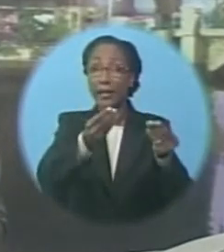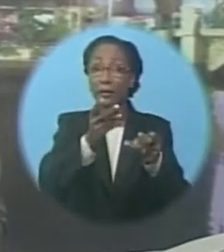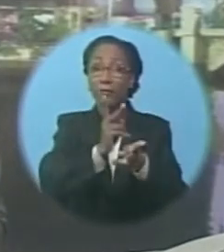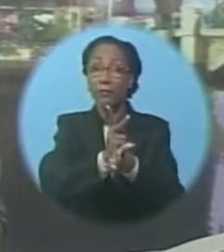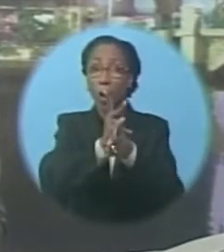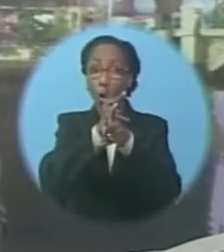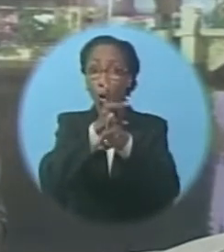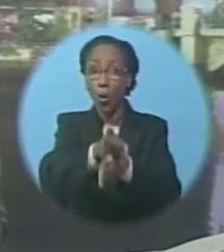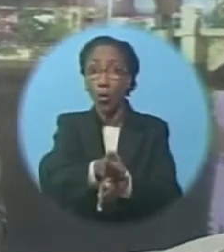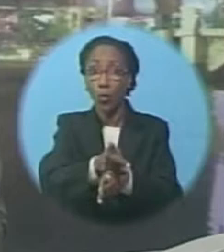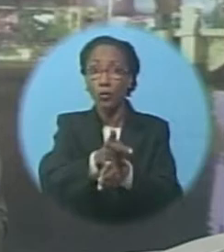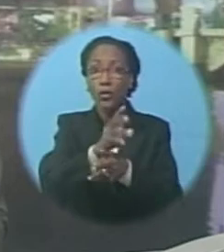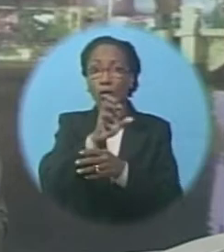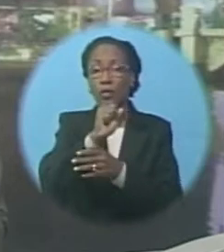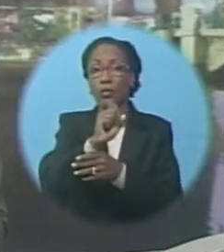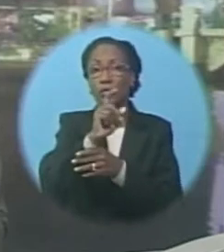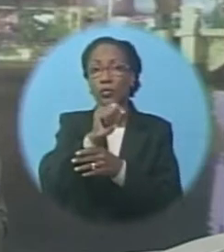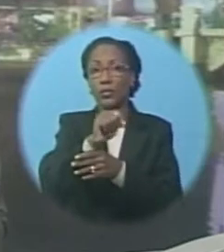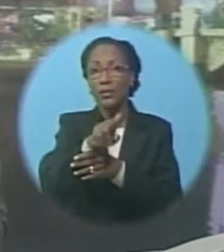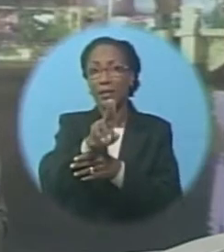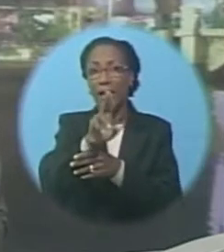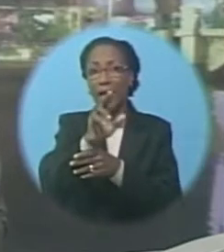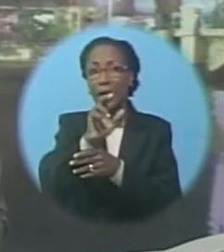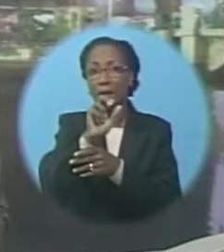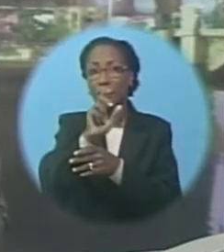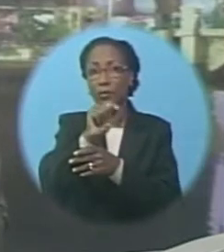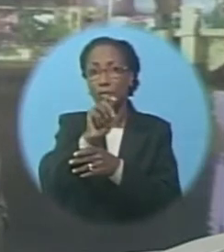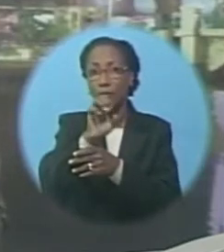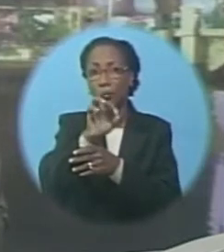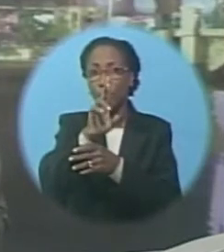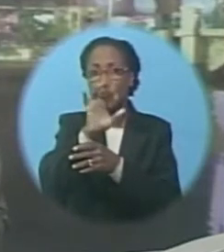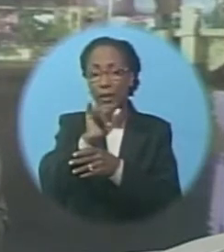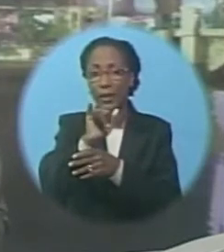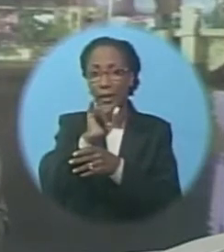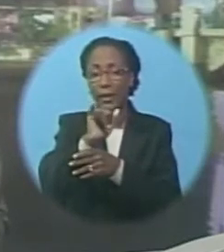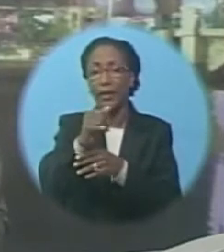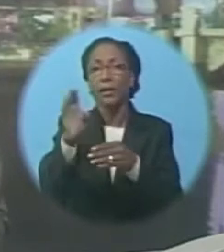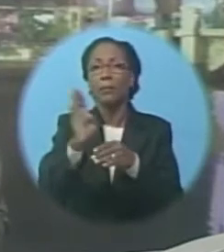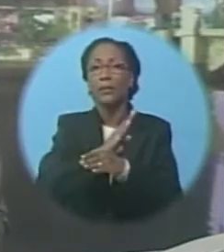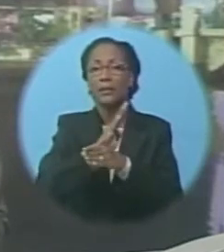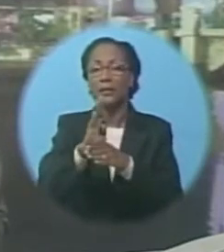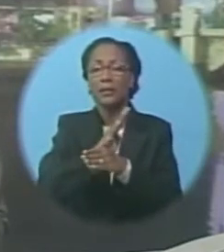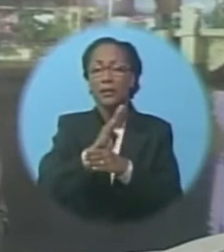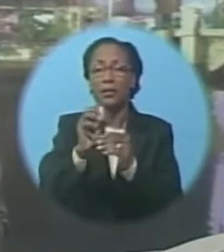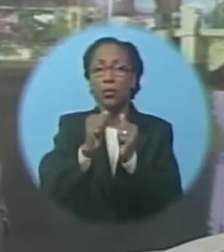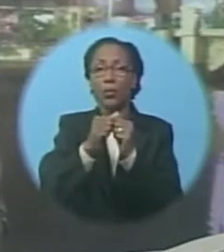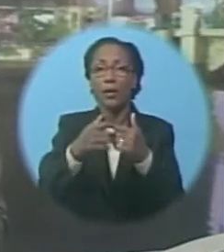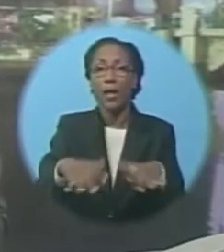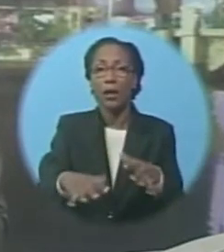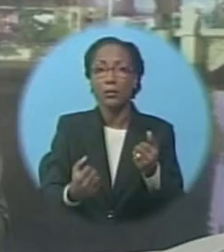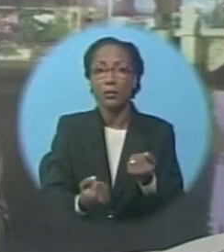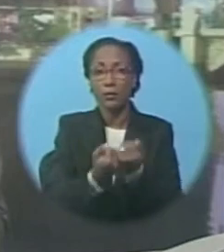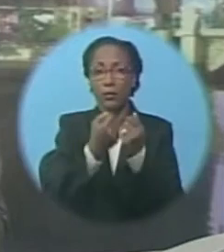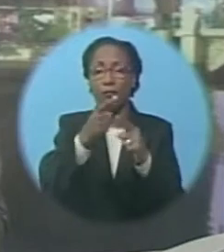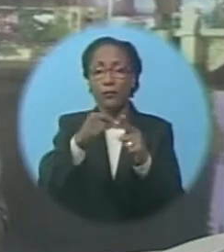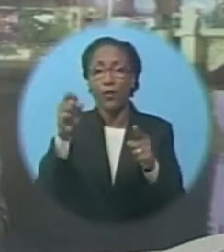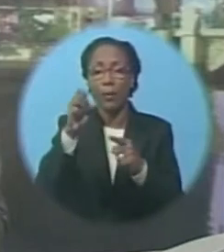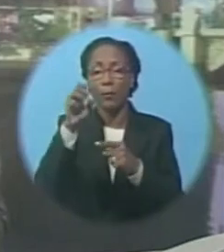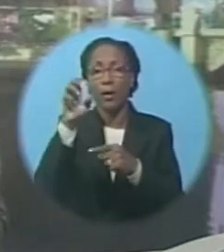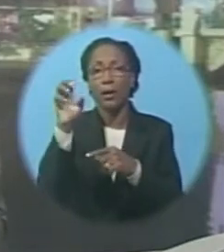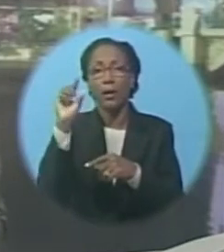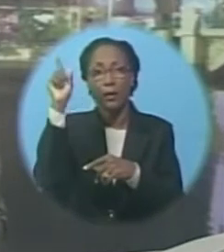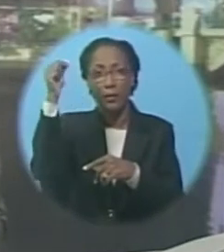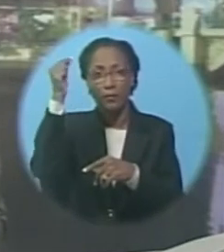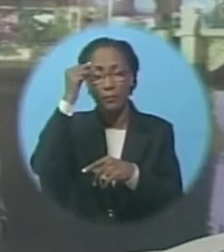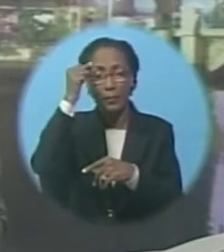profitable statutory entities without a guarantee from government. MP for St. George North, Glenn Clark, says this is something which